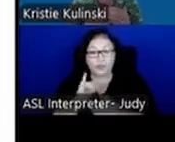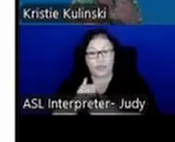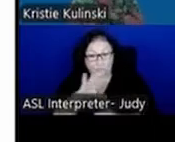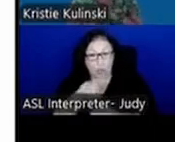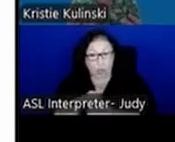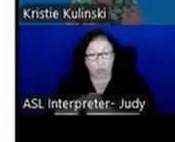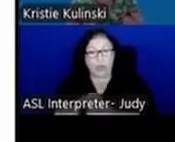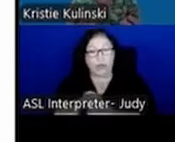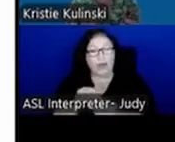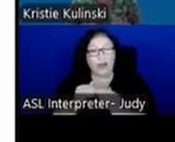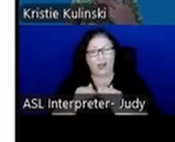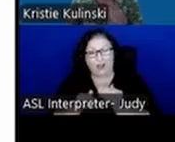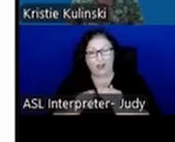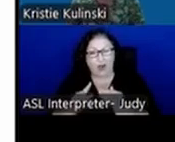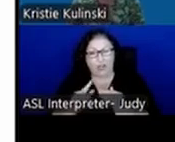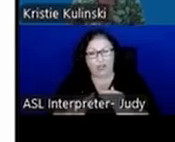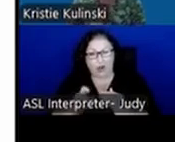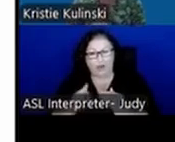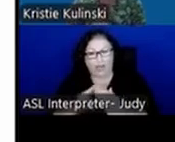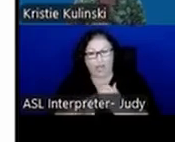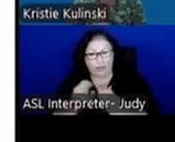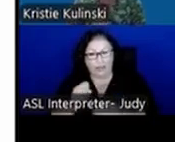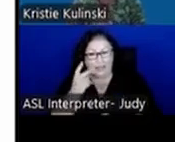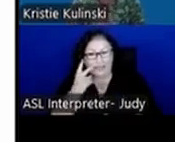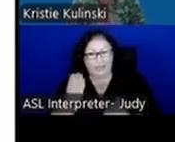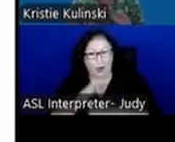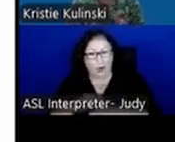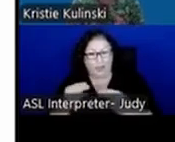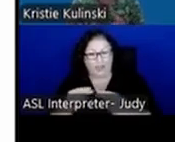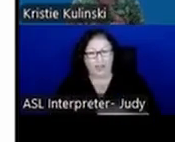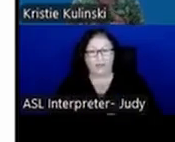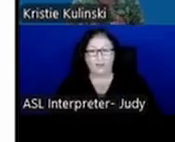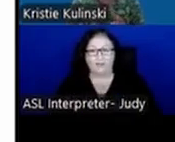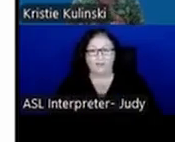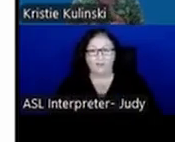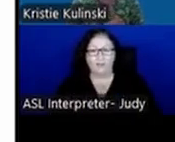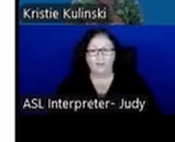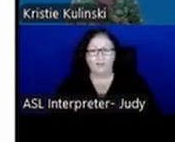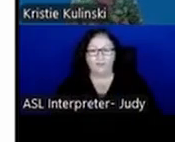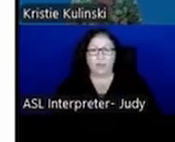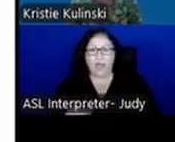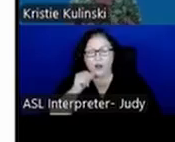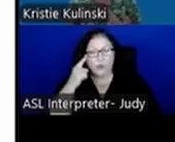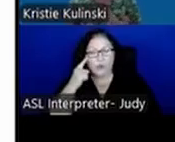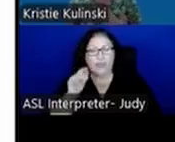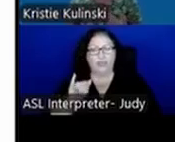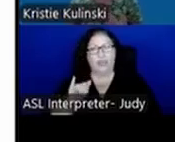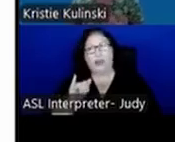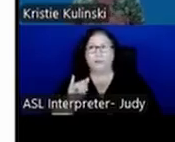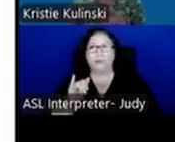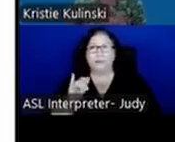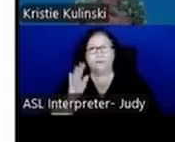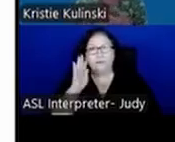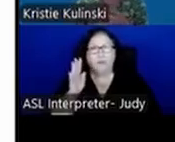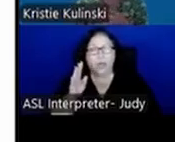third of the contracts, as you can see here on this slide, I don't think it's a reach to say that other services like care coordination, home